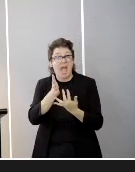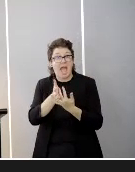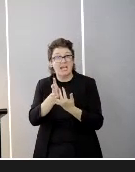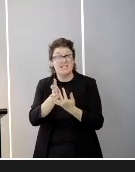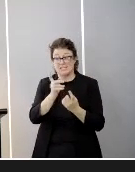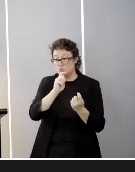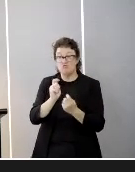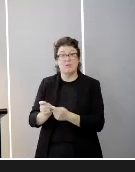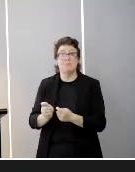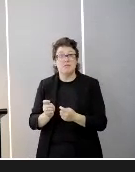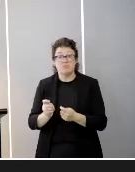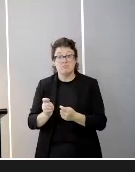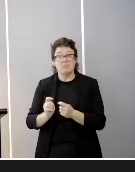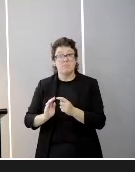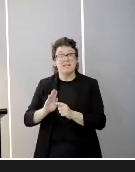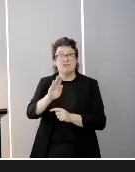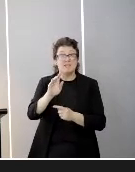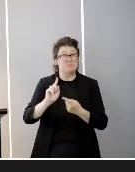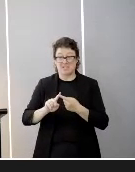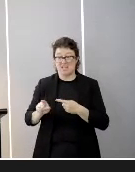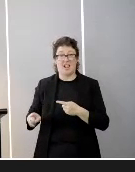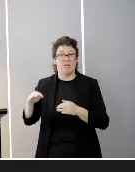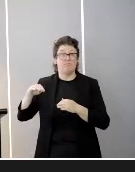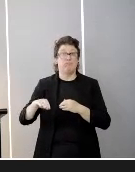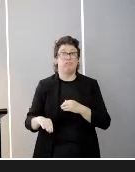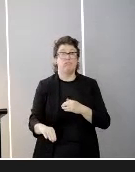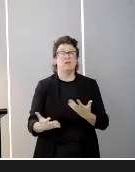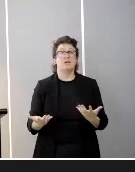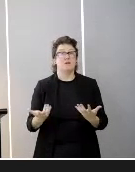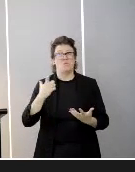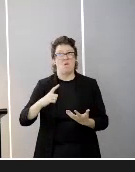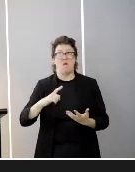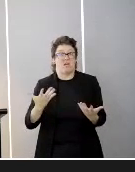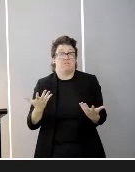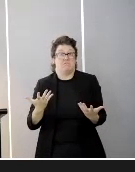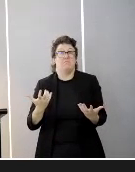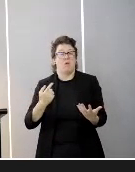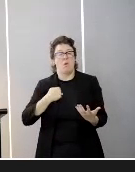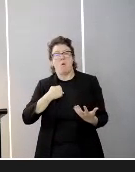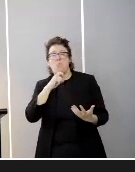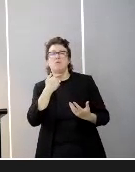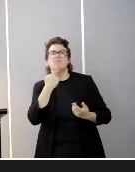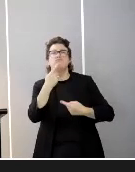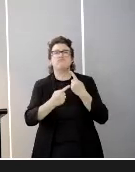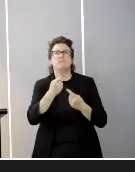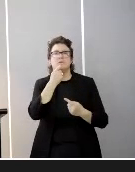up, but people are still getting worse. So why is this? I'll talk about some potential reasons for